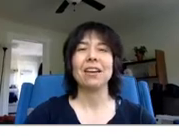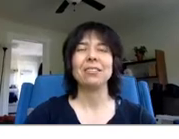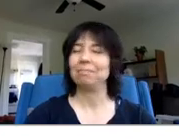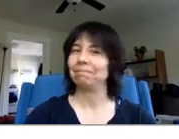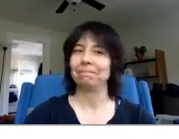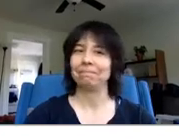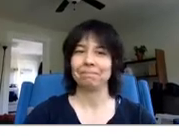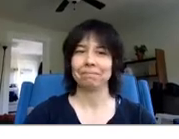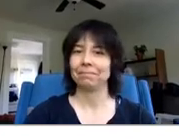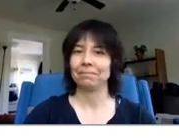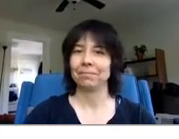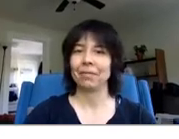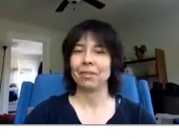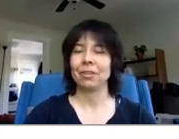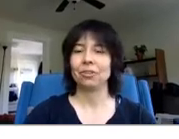Hair?